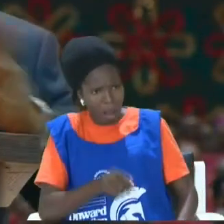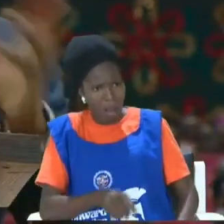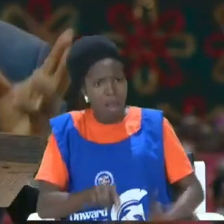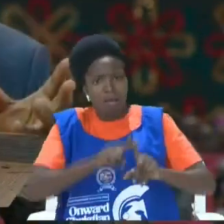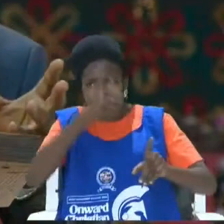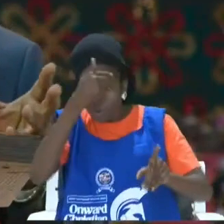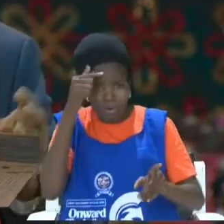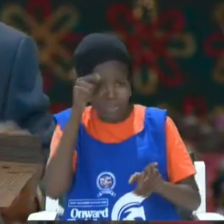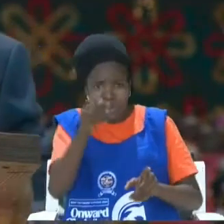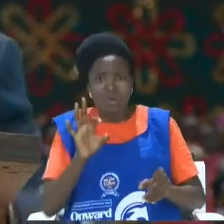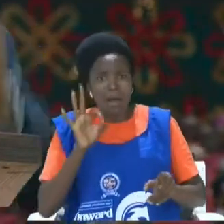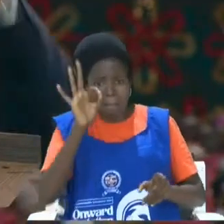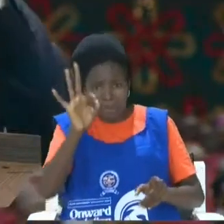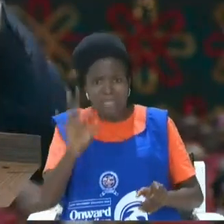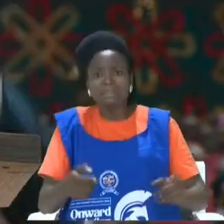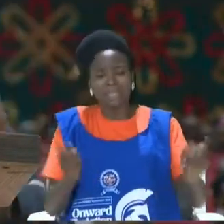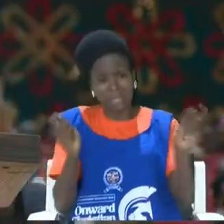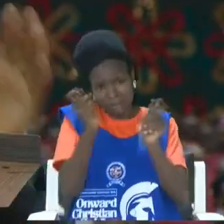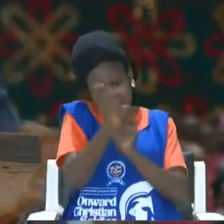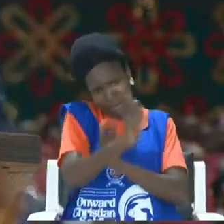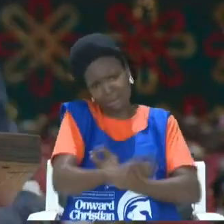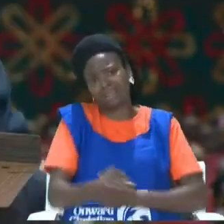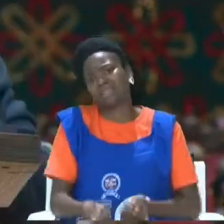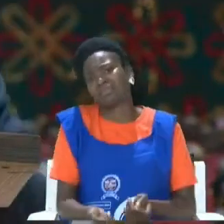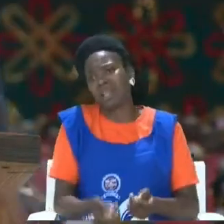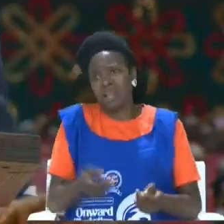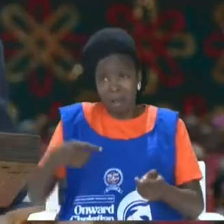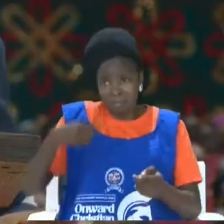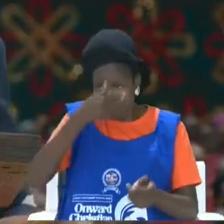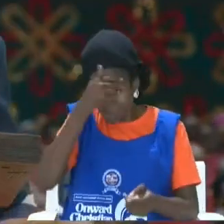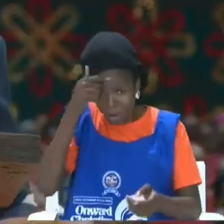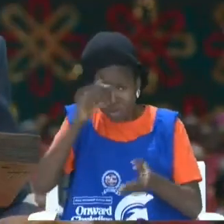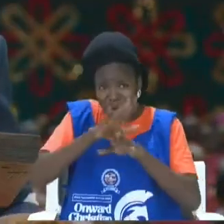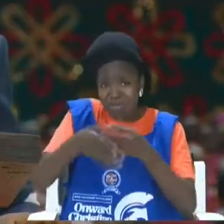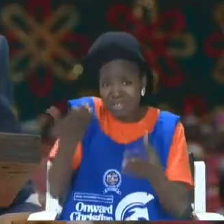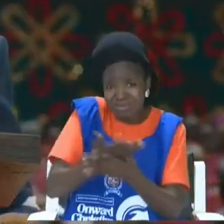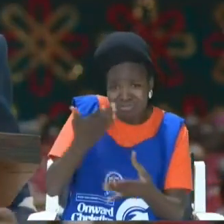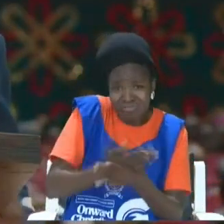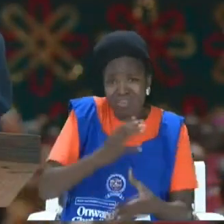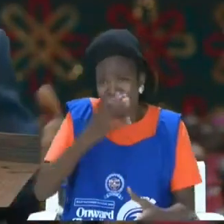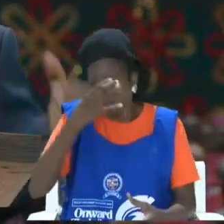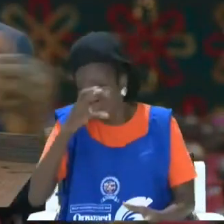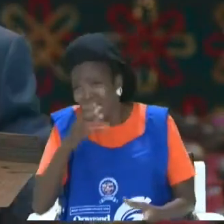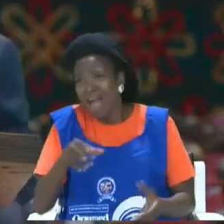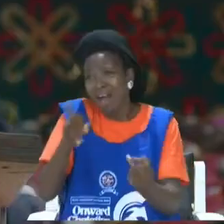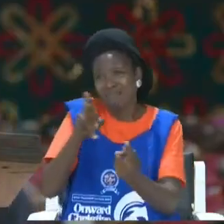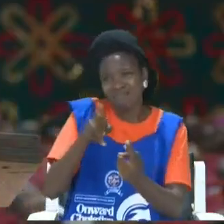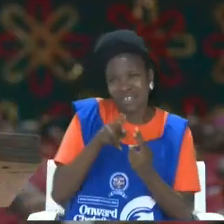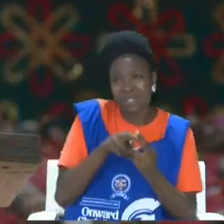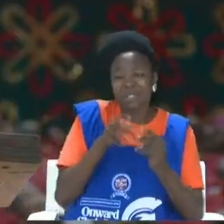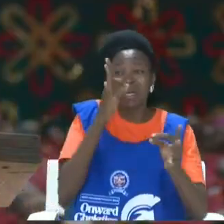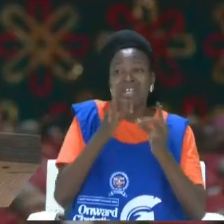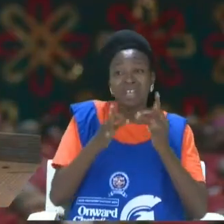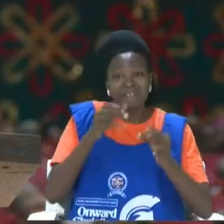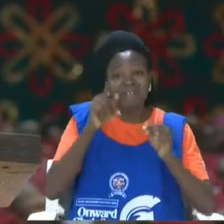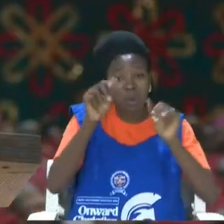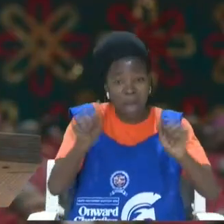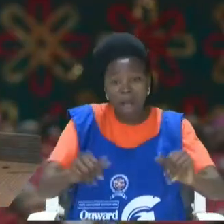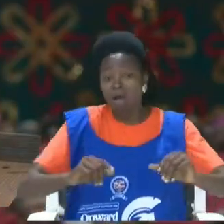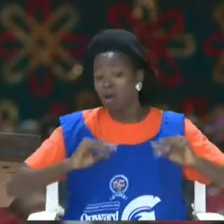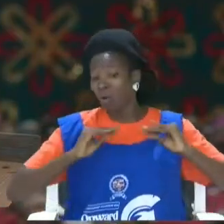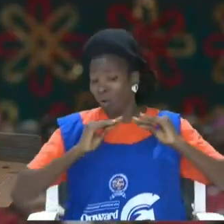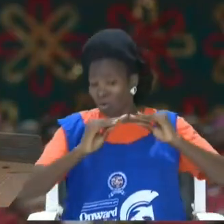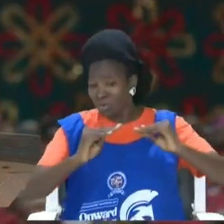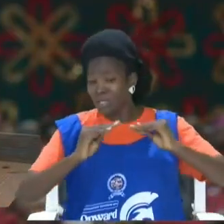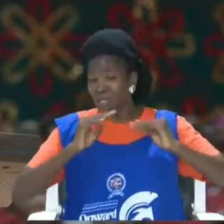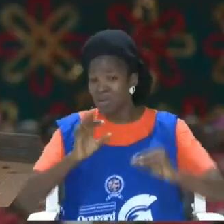drug trafficking had drastically reduced. So if you can continue to preach so that